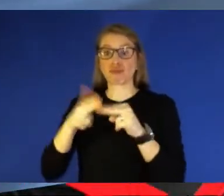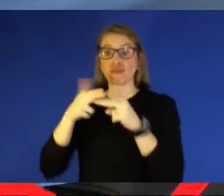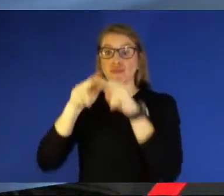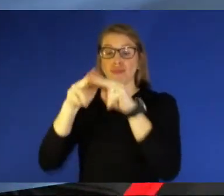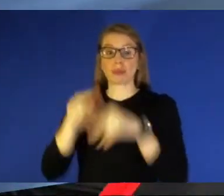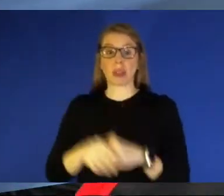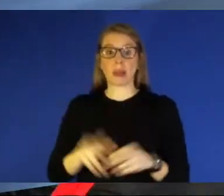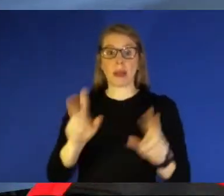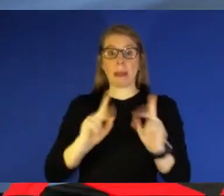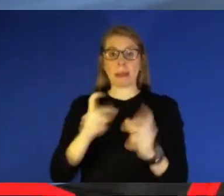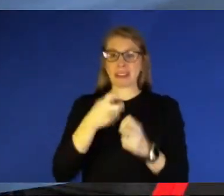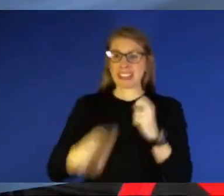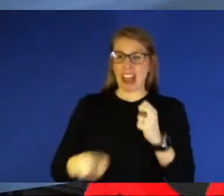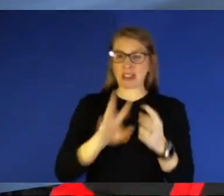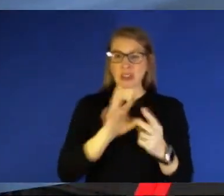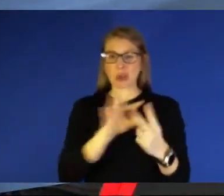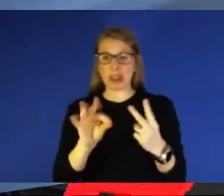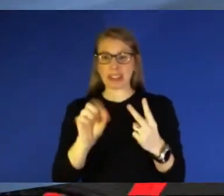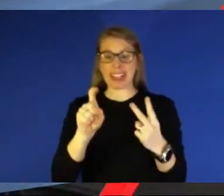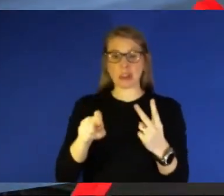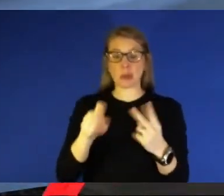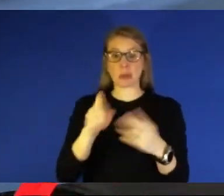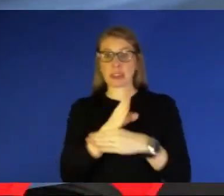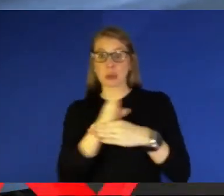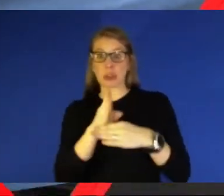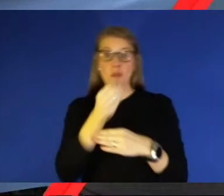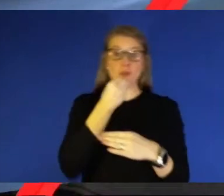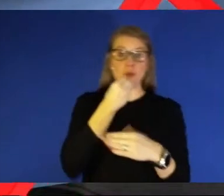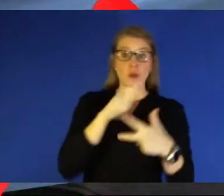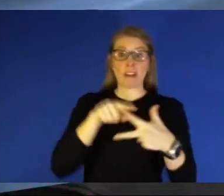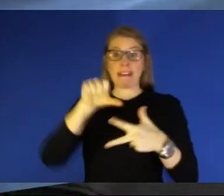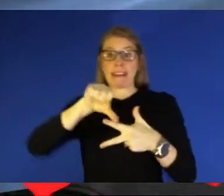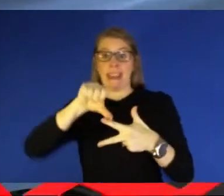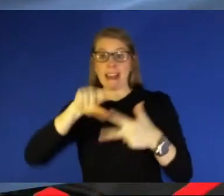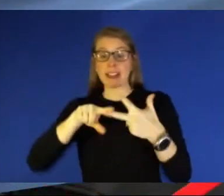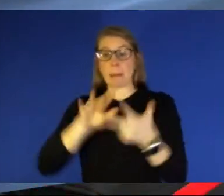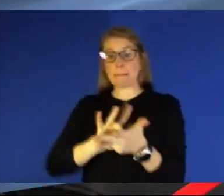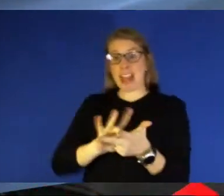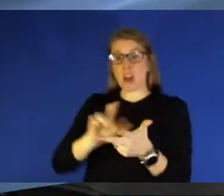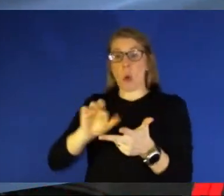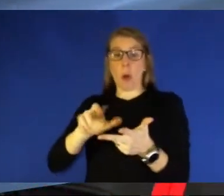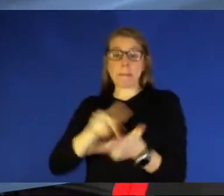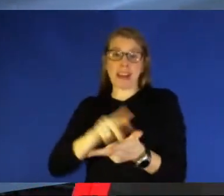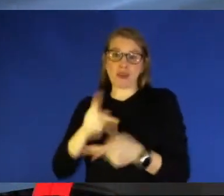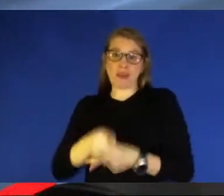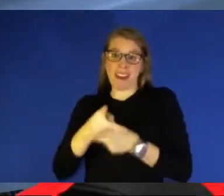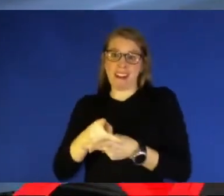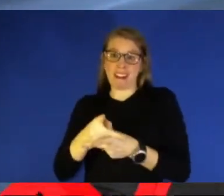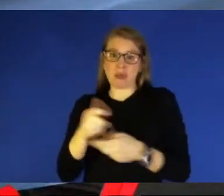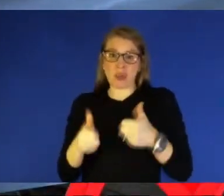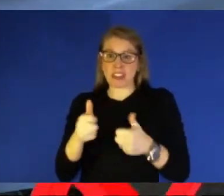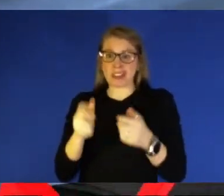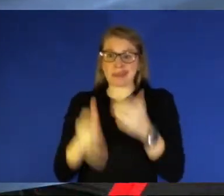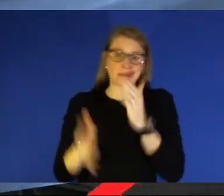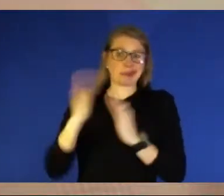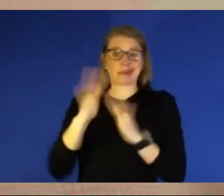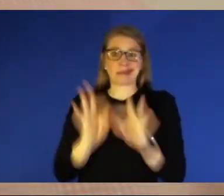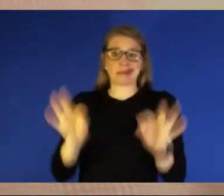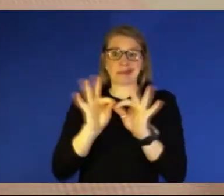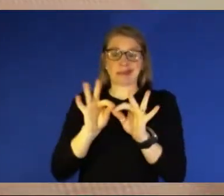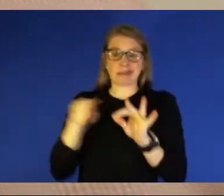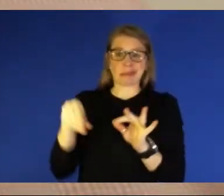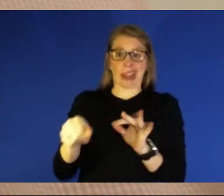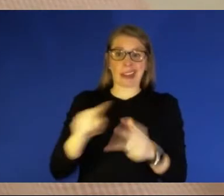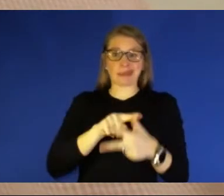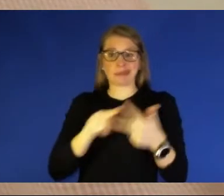tough choice between food, gas, medicine, or medical care. We're going to look at the options available to you, and at the